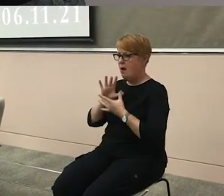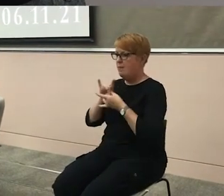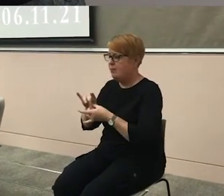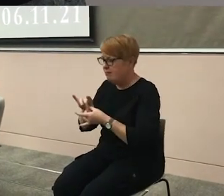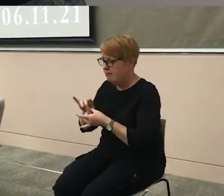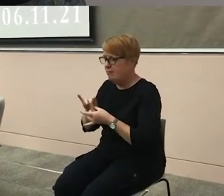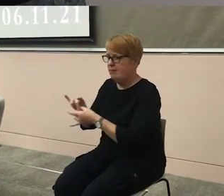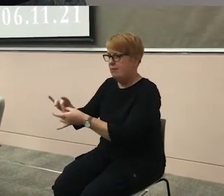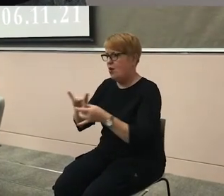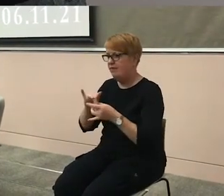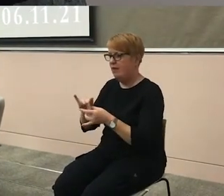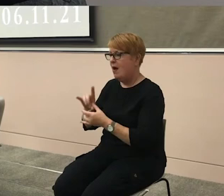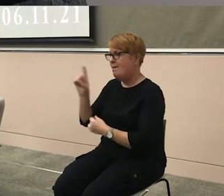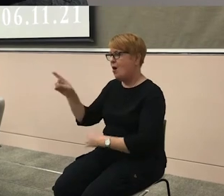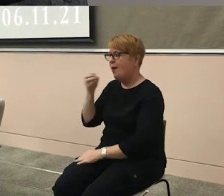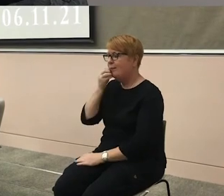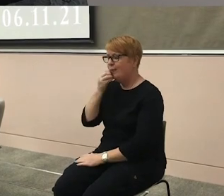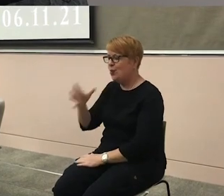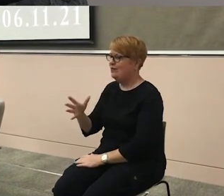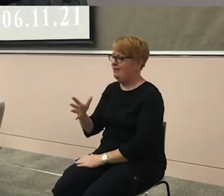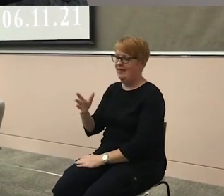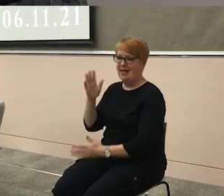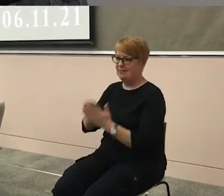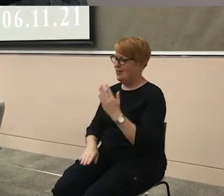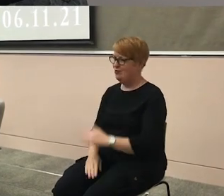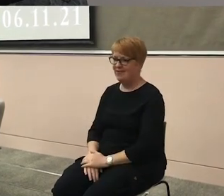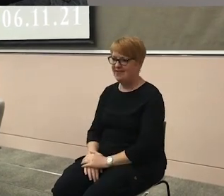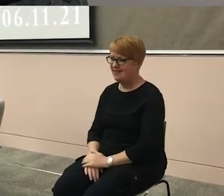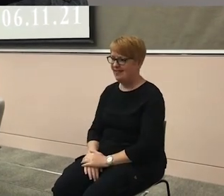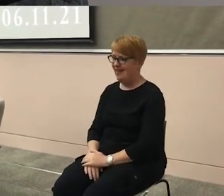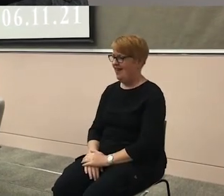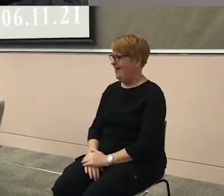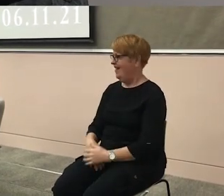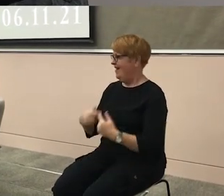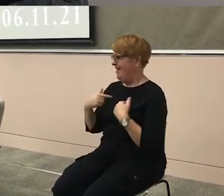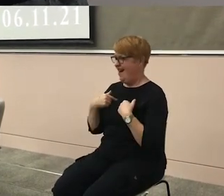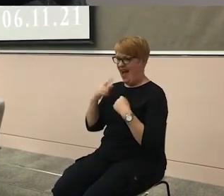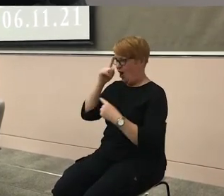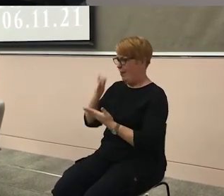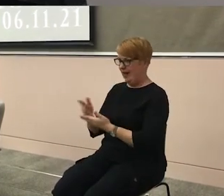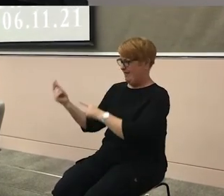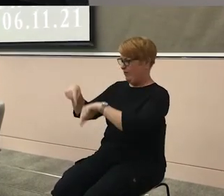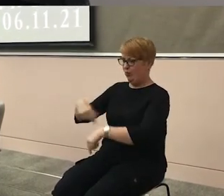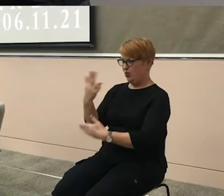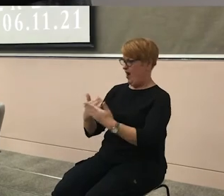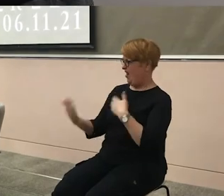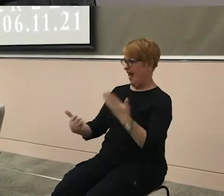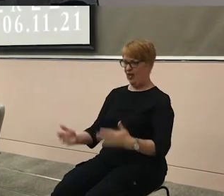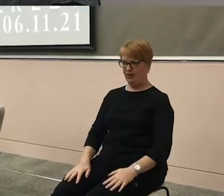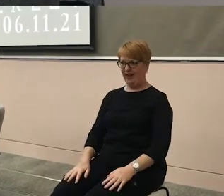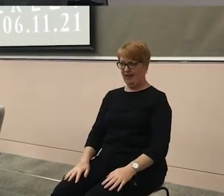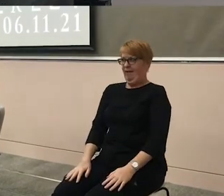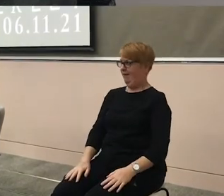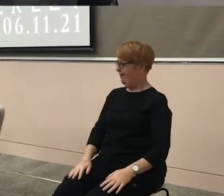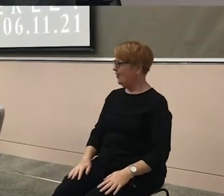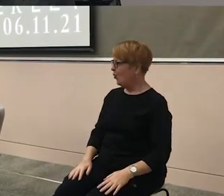But it's been a beautiful experience. I'm really fascinated with this art thing. It's like, gosh, wow, I can't believe I'm actually coming to an arts gallery. It's like, I was going to go to an arts